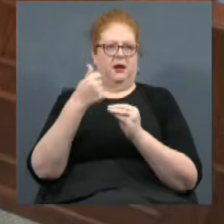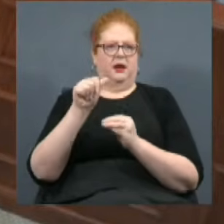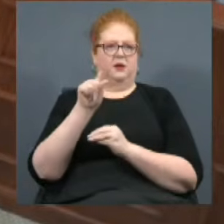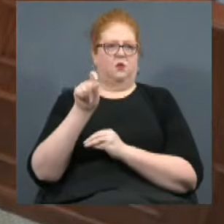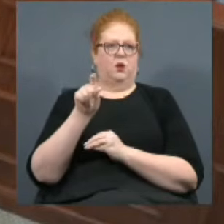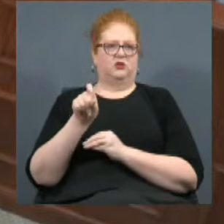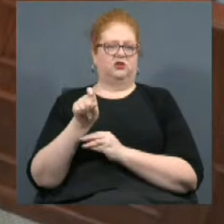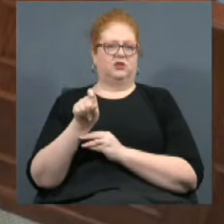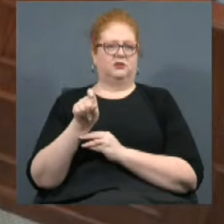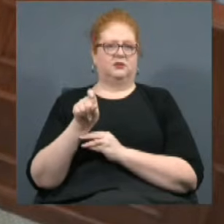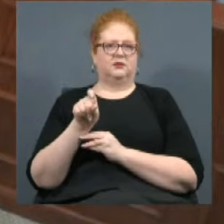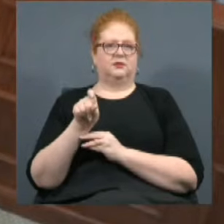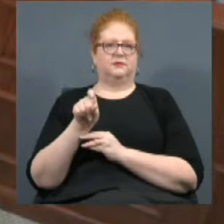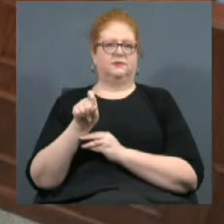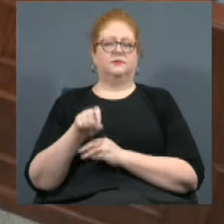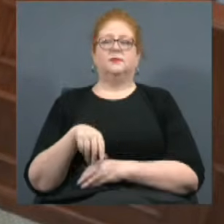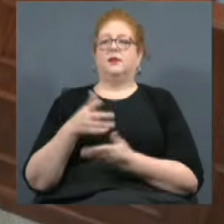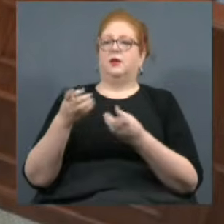Director Hines? Yes, Mayor.